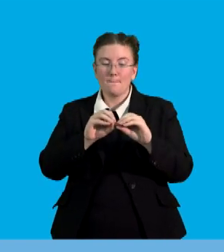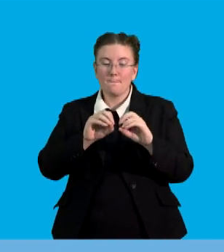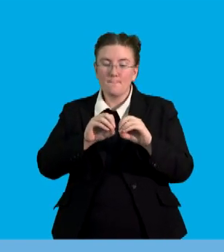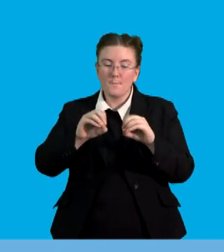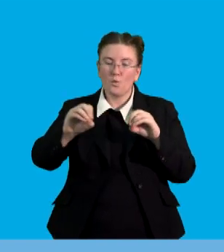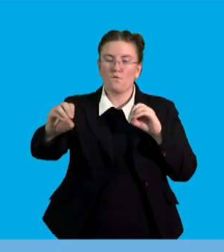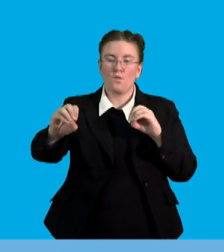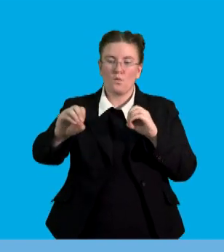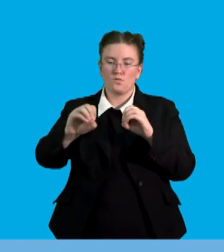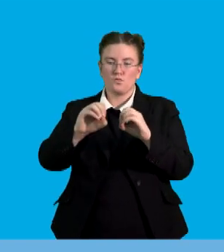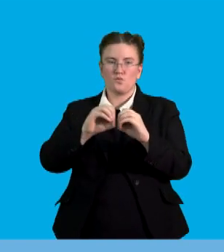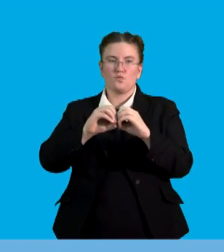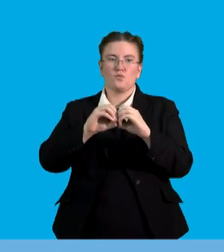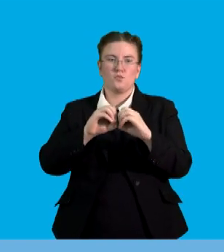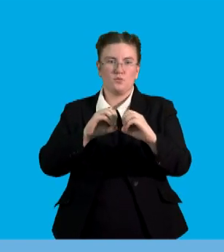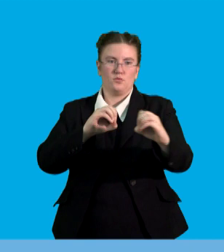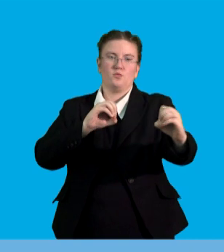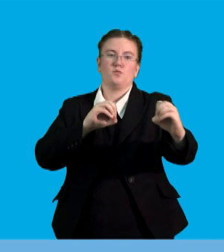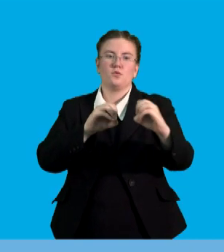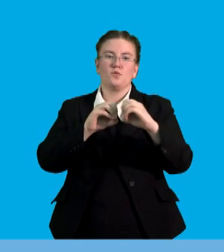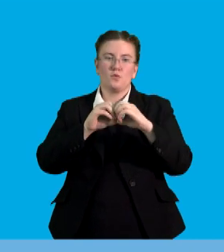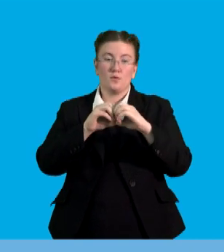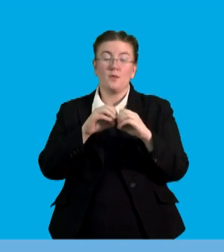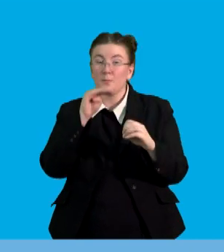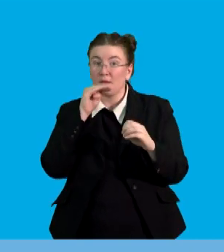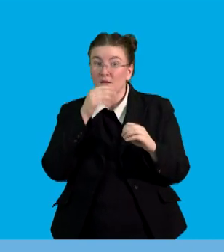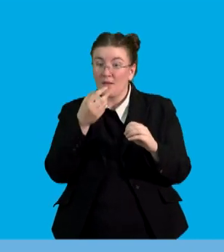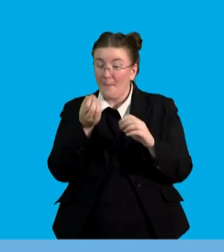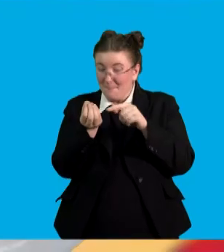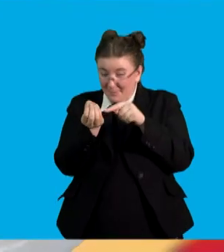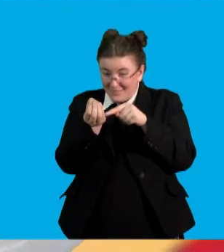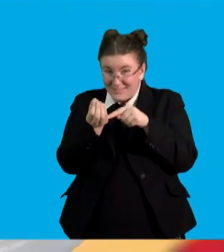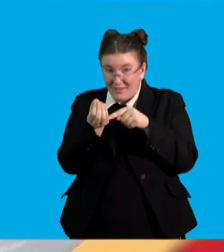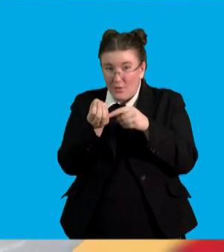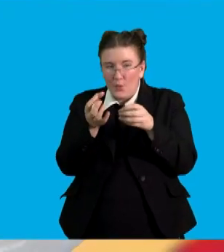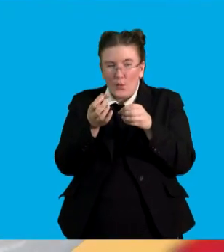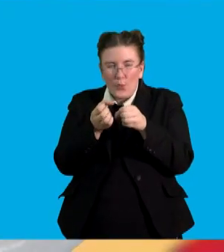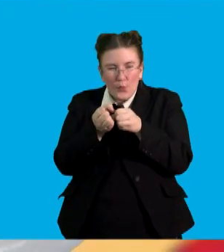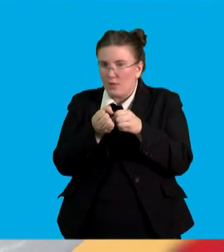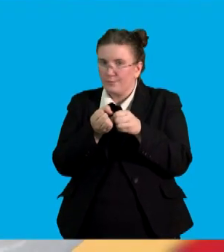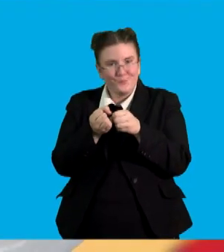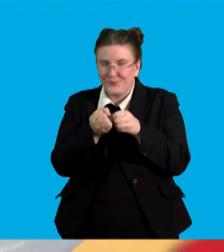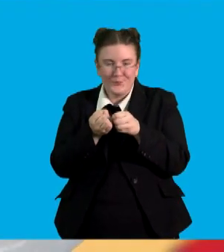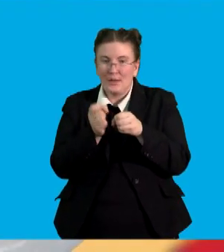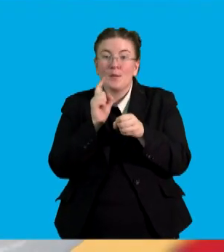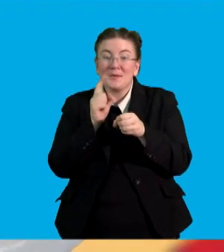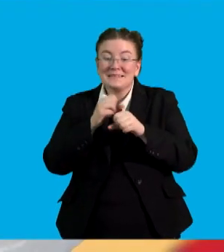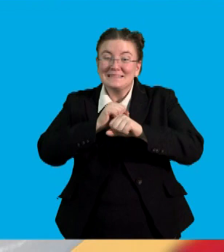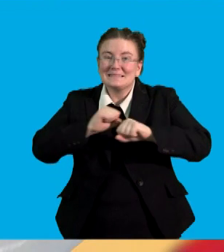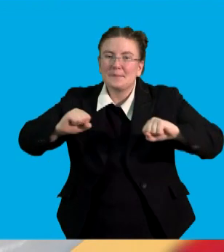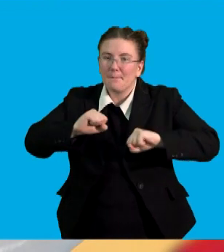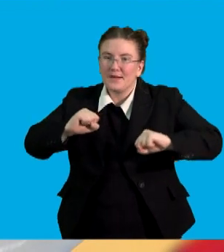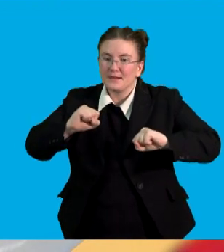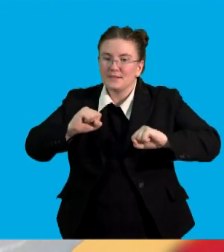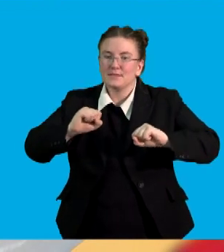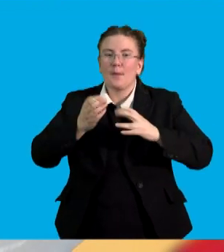away or they approach each other. So we're not compressing the actual particle, but then we are decreasing either the space or